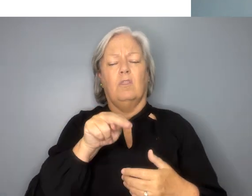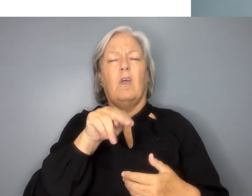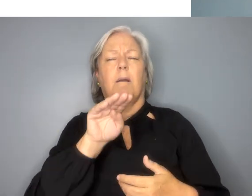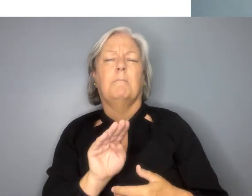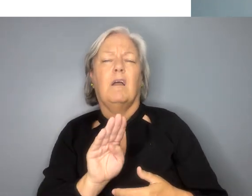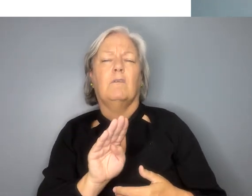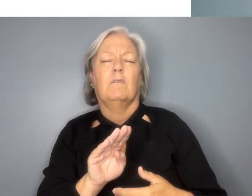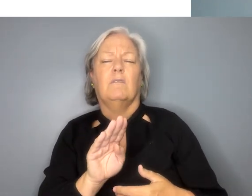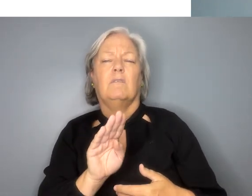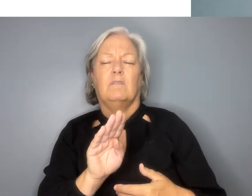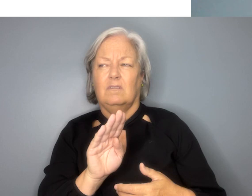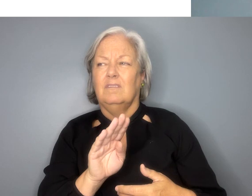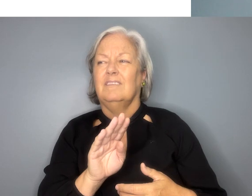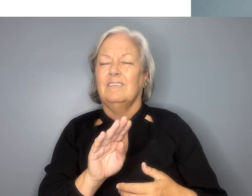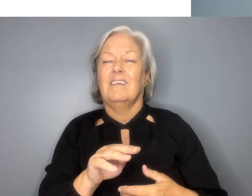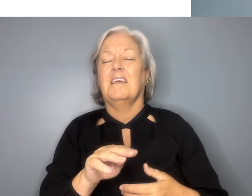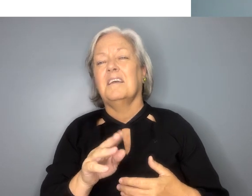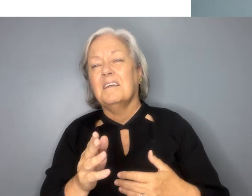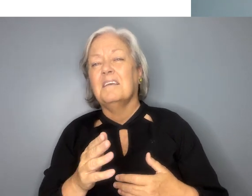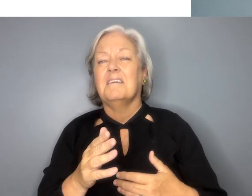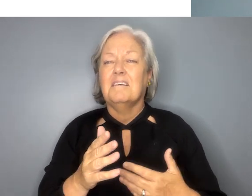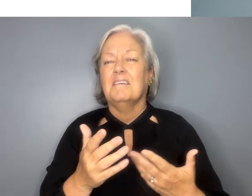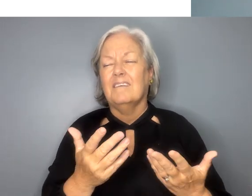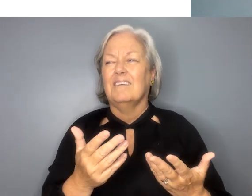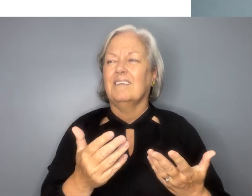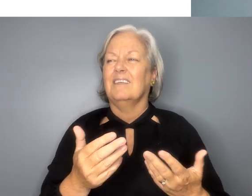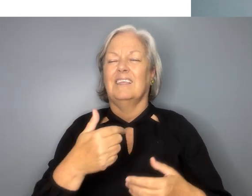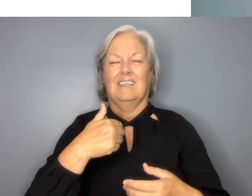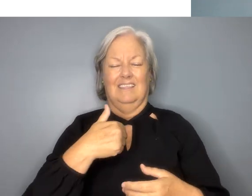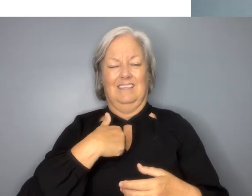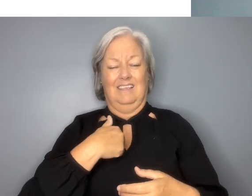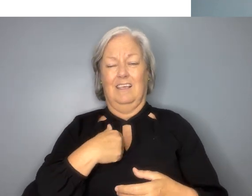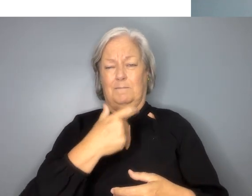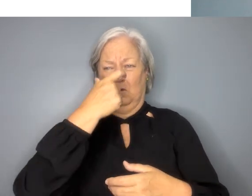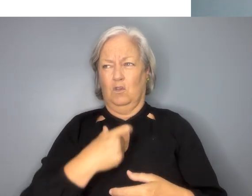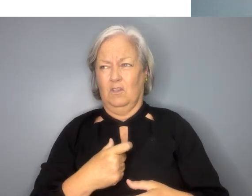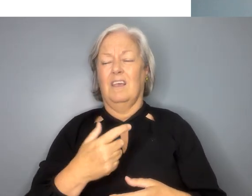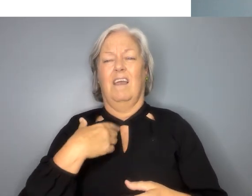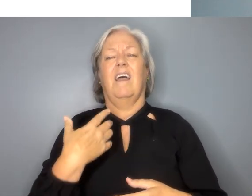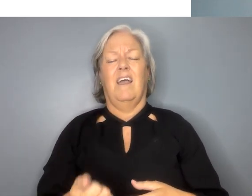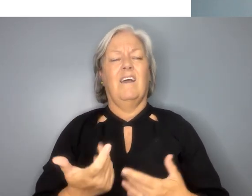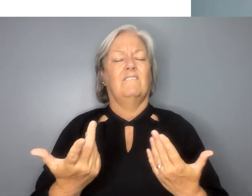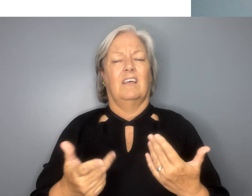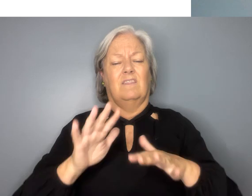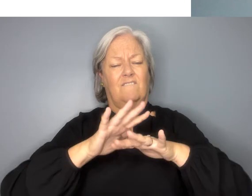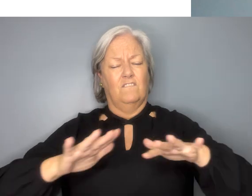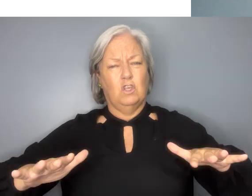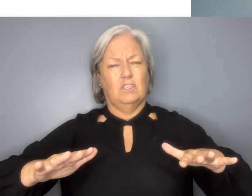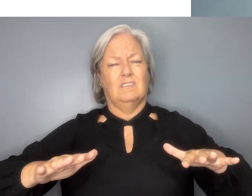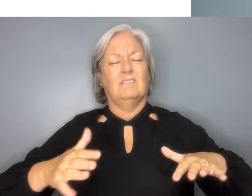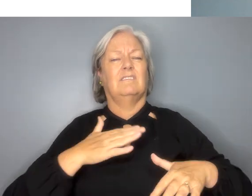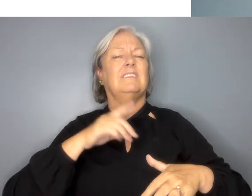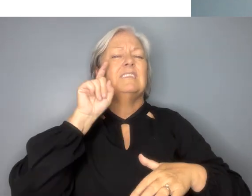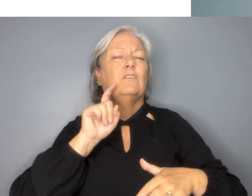found that it was it had some benefit often to find pride as a person with diverse sexual